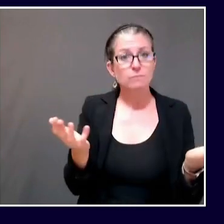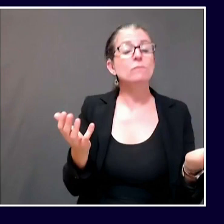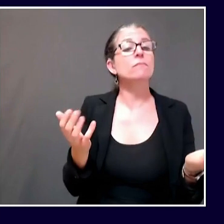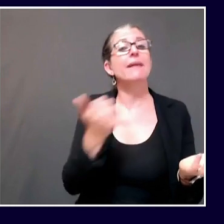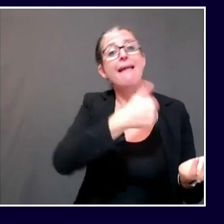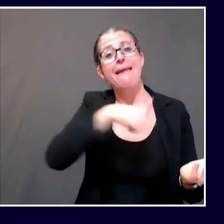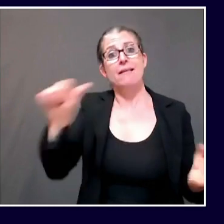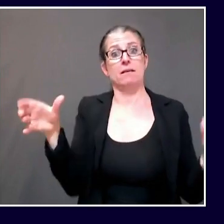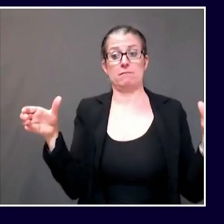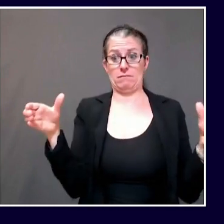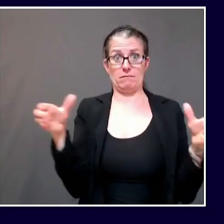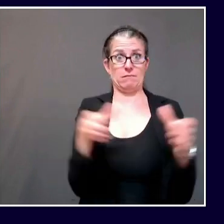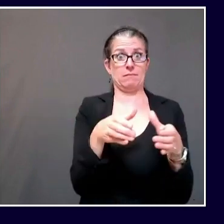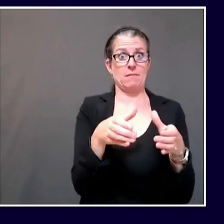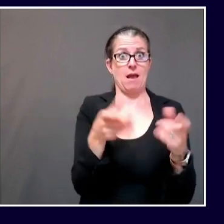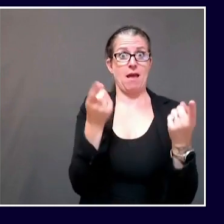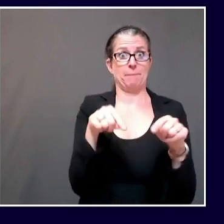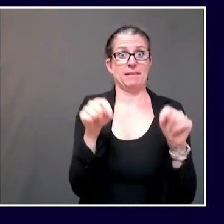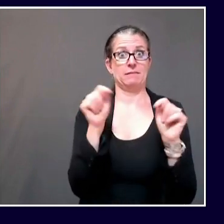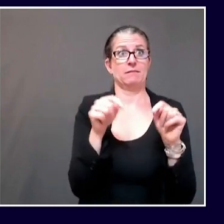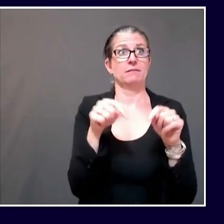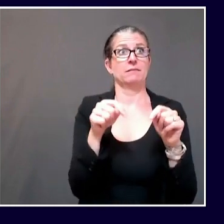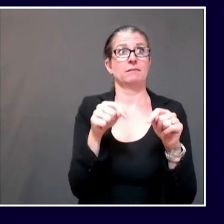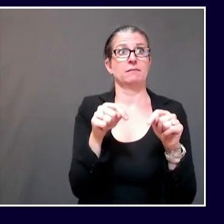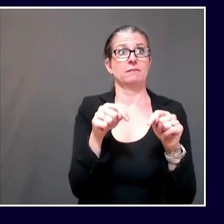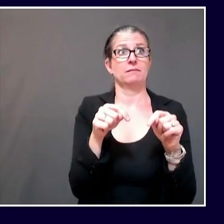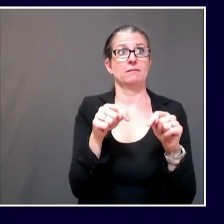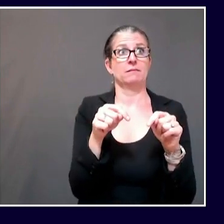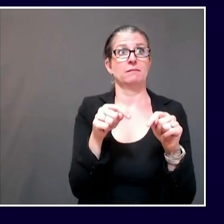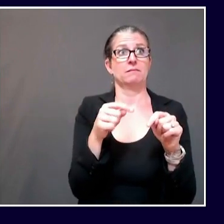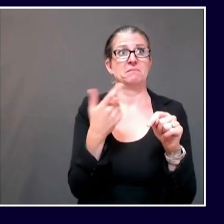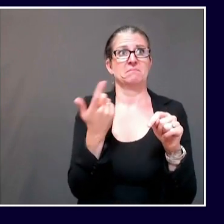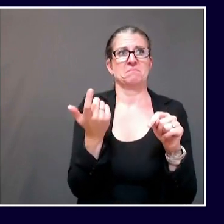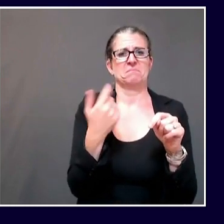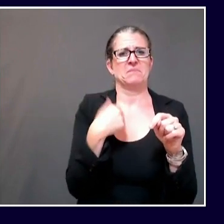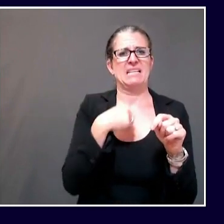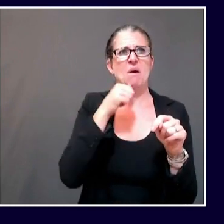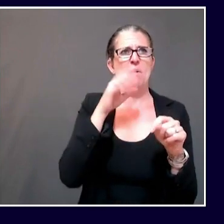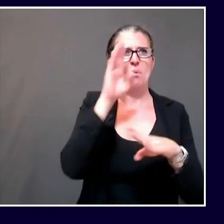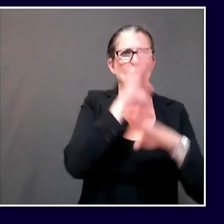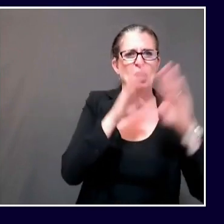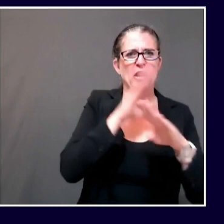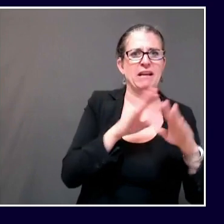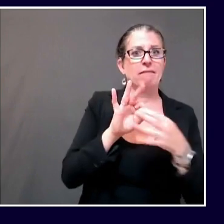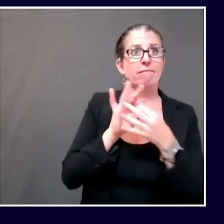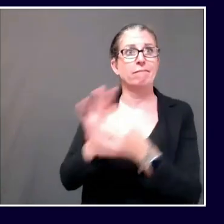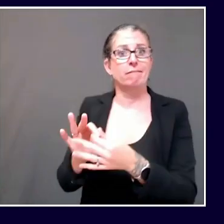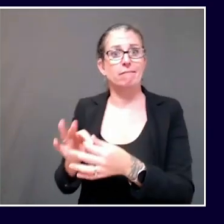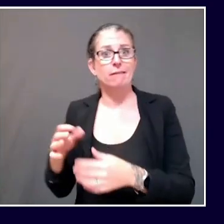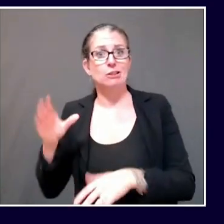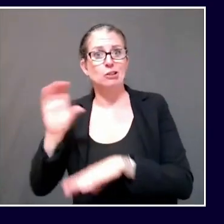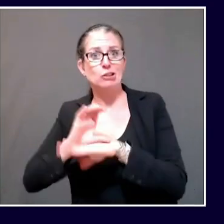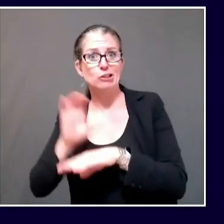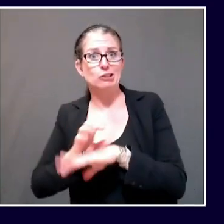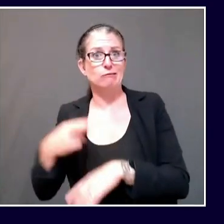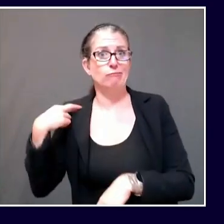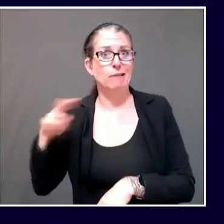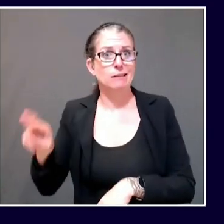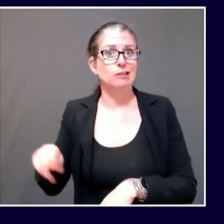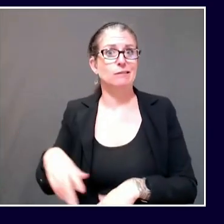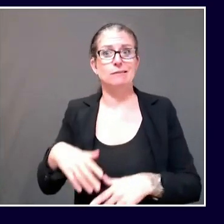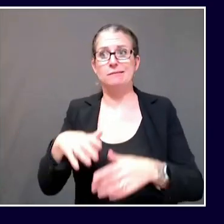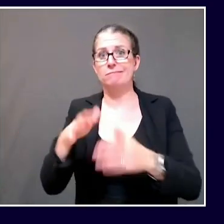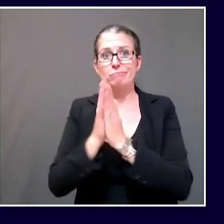does not enter our calculus as to whether the gathering in question is one that is at a church, associated with the church, not at a